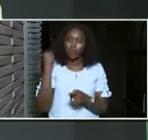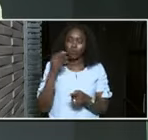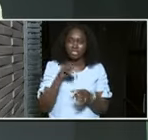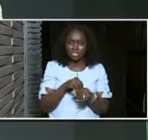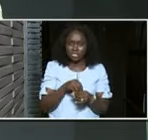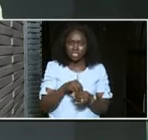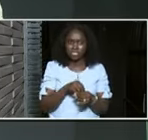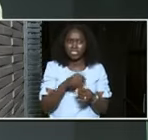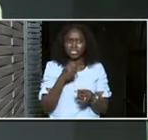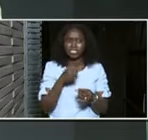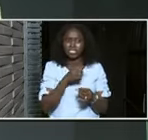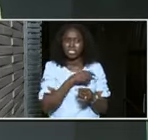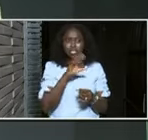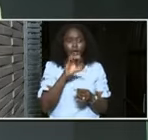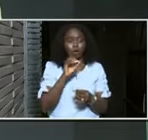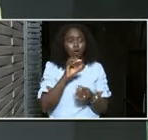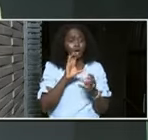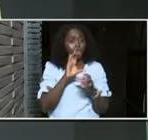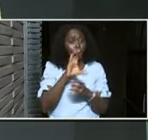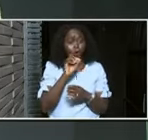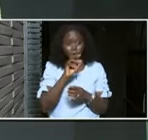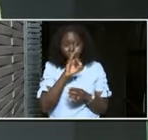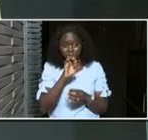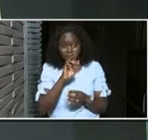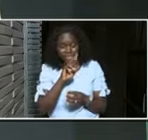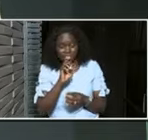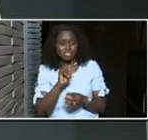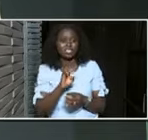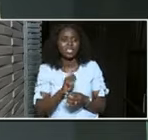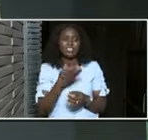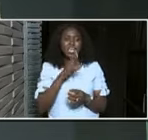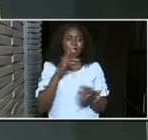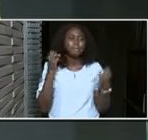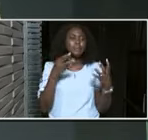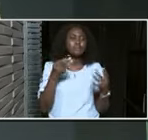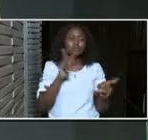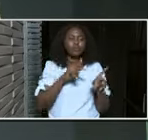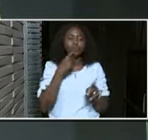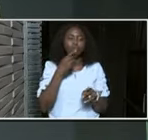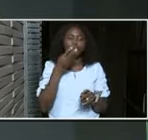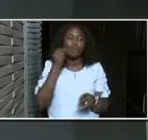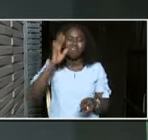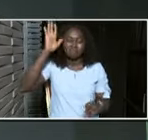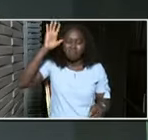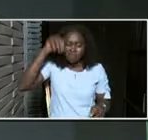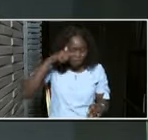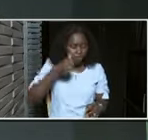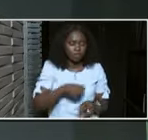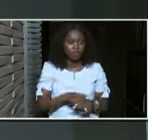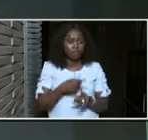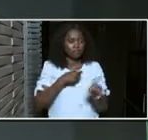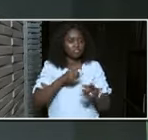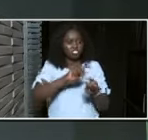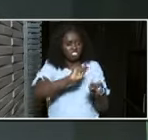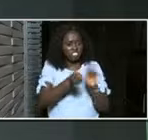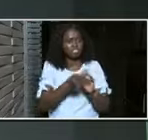Constitutional Conference, there were so many people who were hell-bent on changing from the presidential